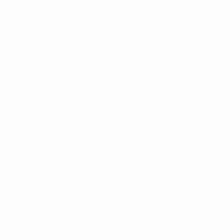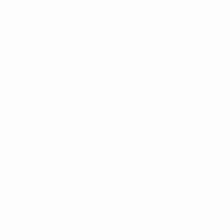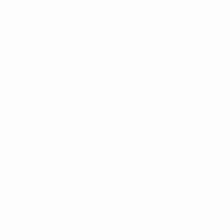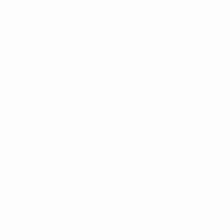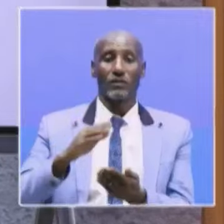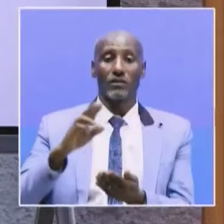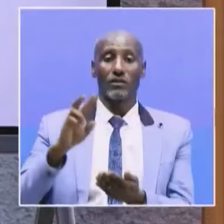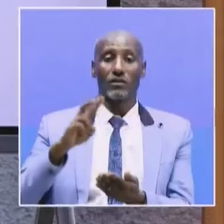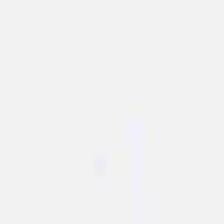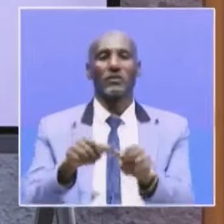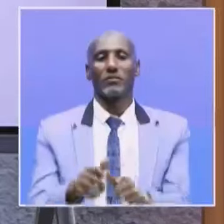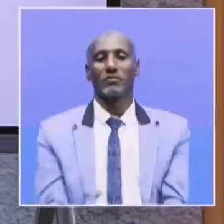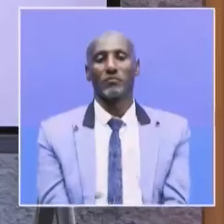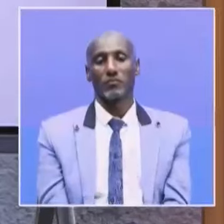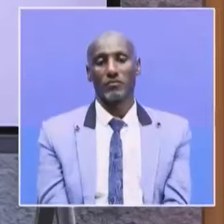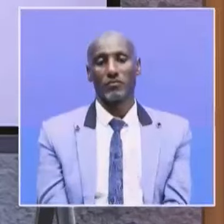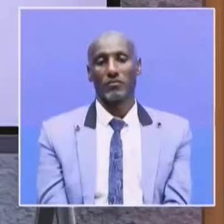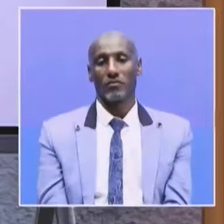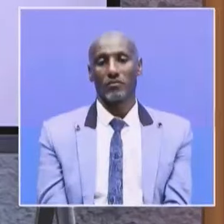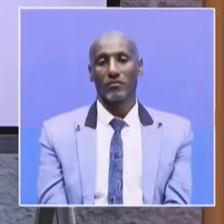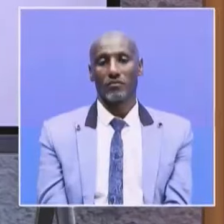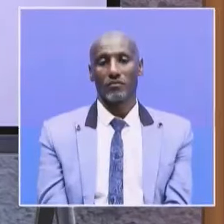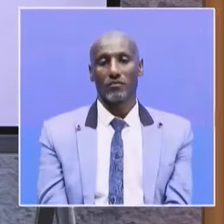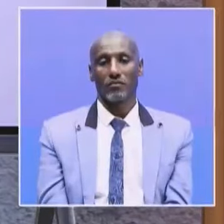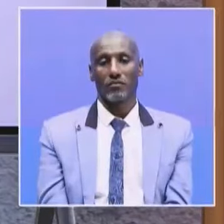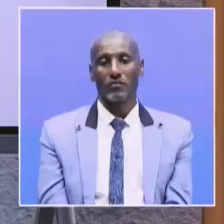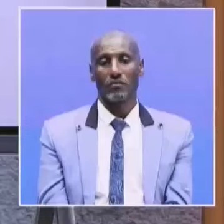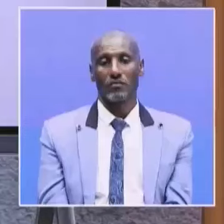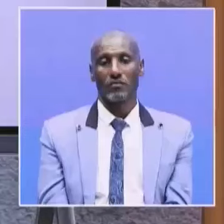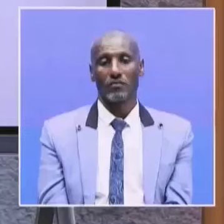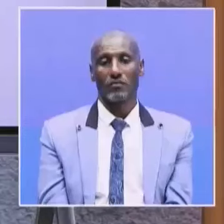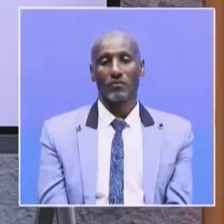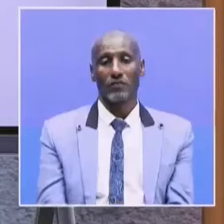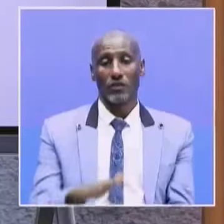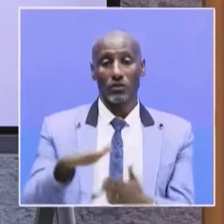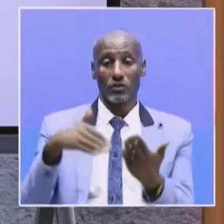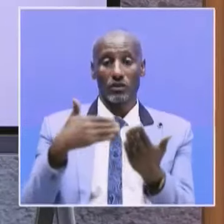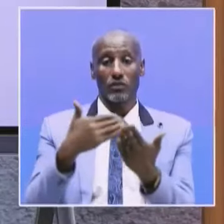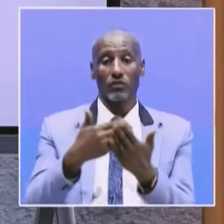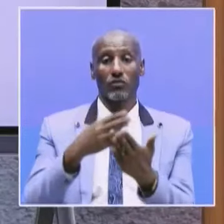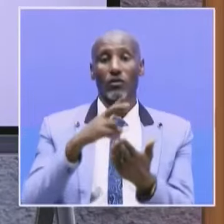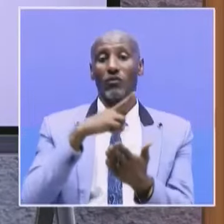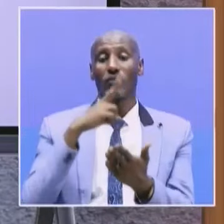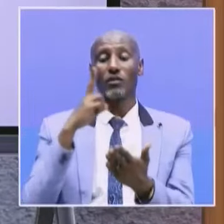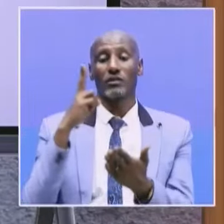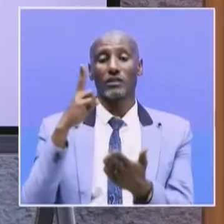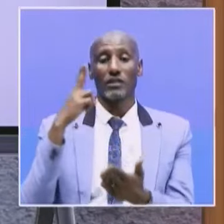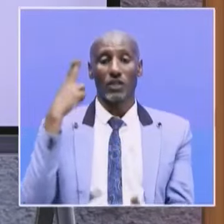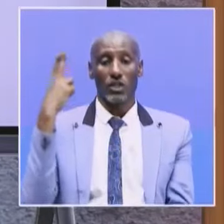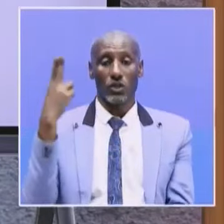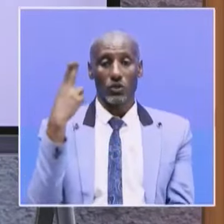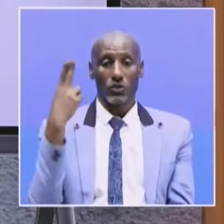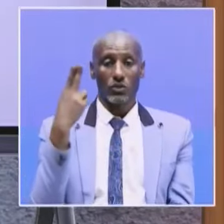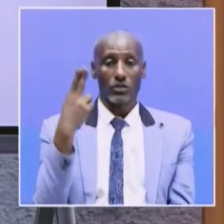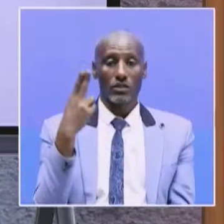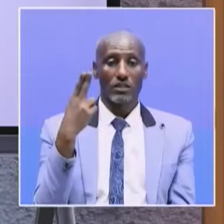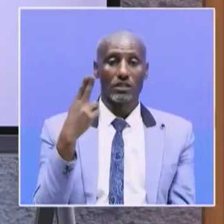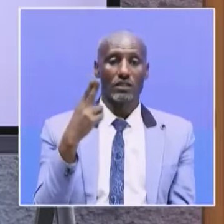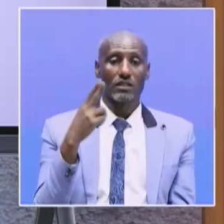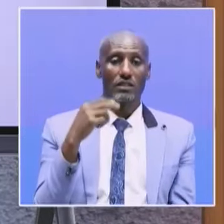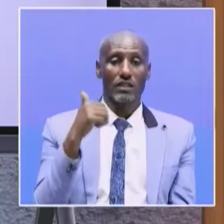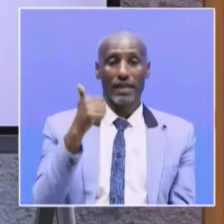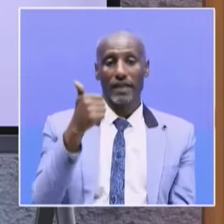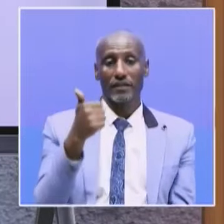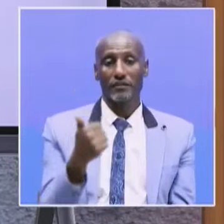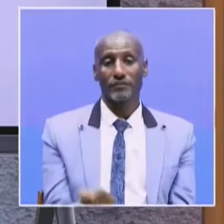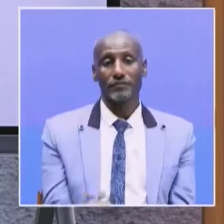we can use them B, C, D, like not included vowel letters, you can use consonant letters. So when we come